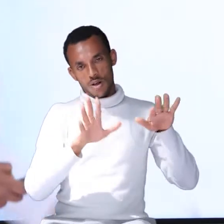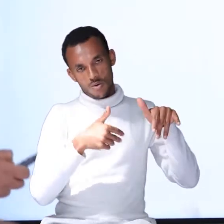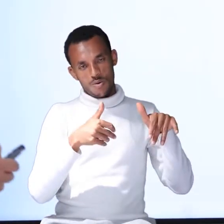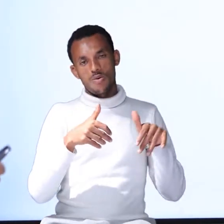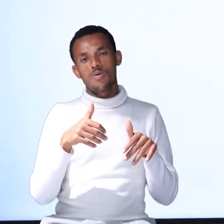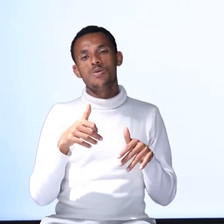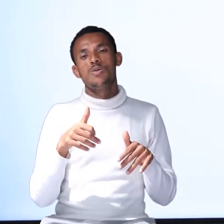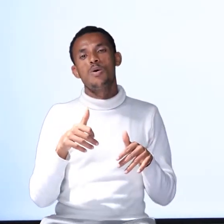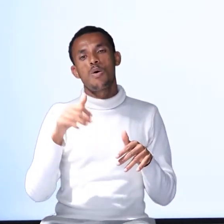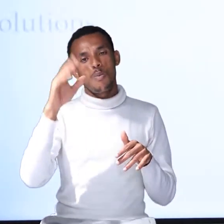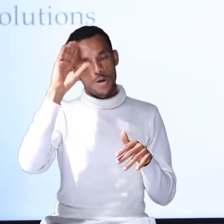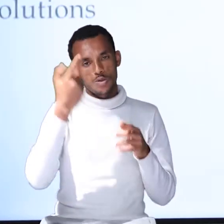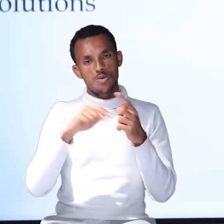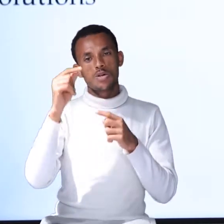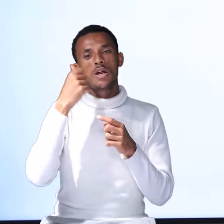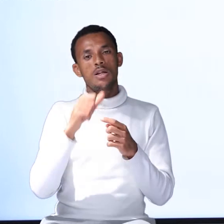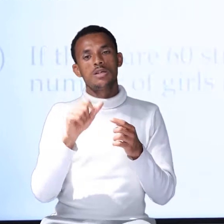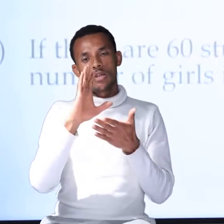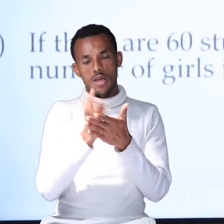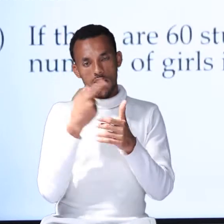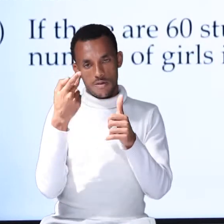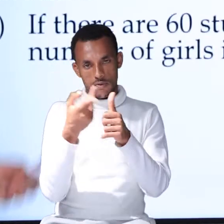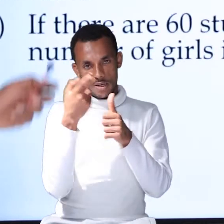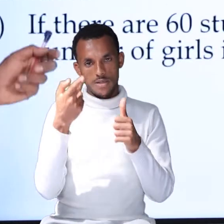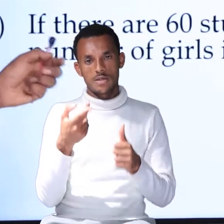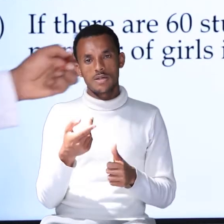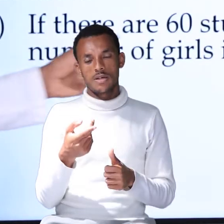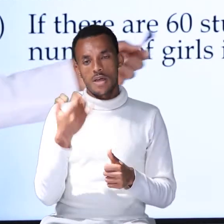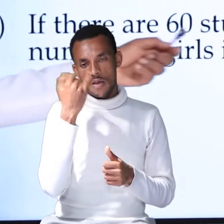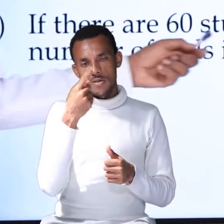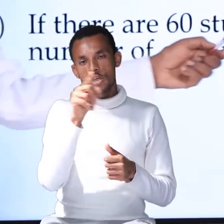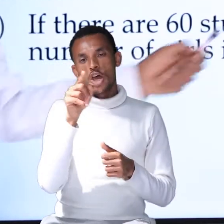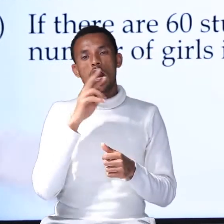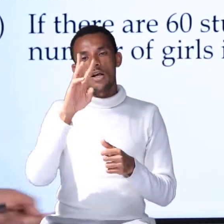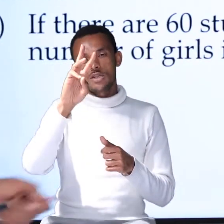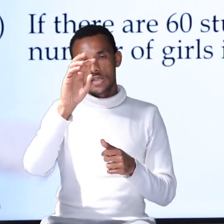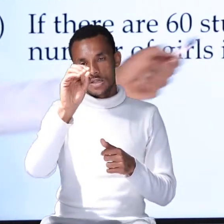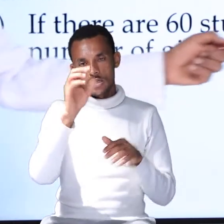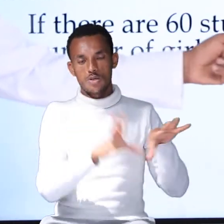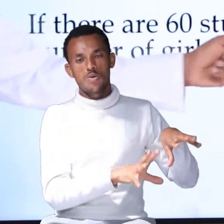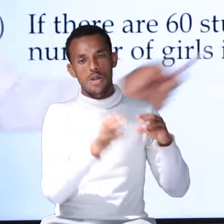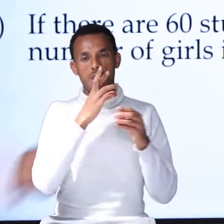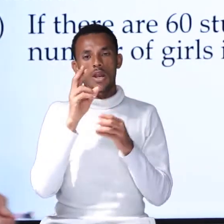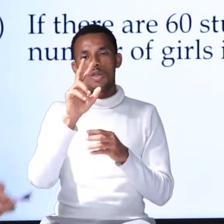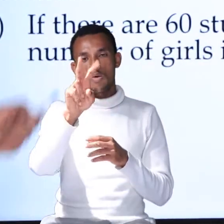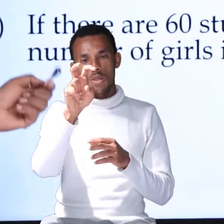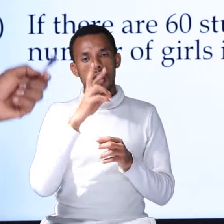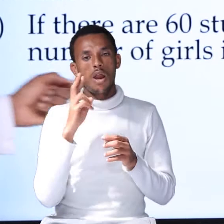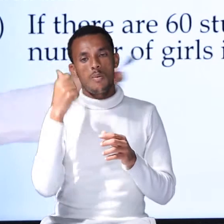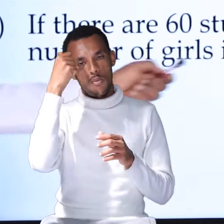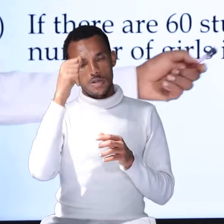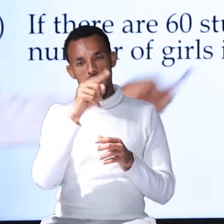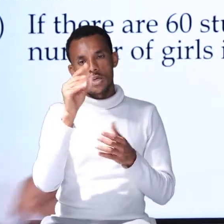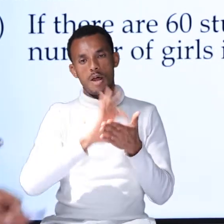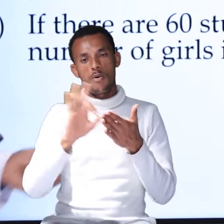the ratio of boys to girls? When you say, take the first one. If there are 60 students and 20 are boys, then